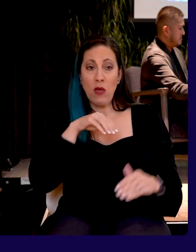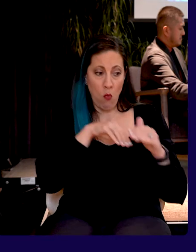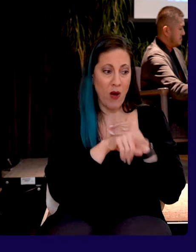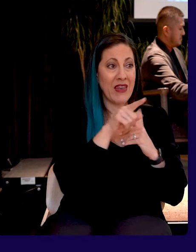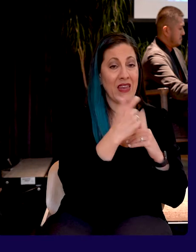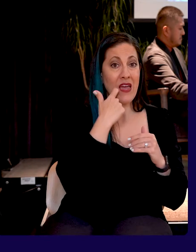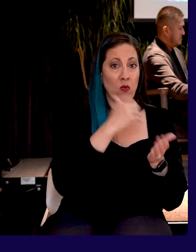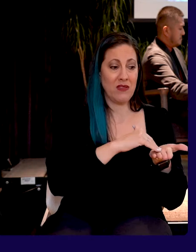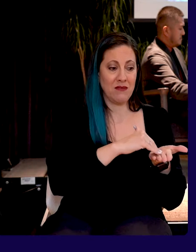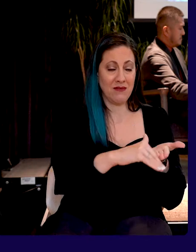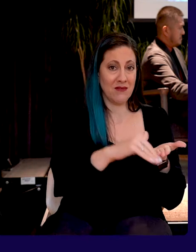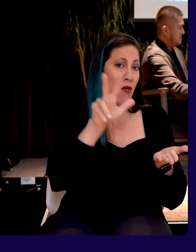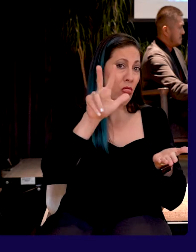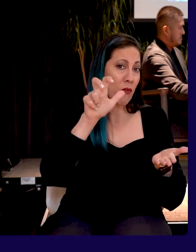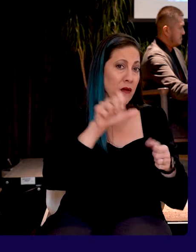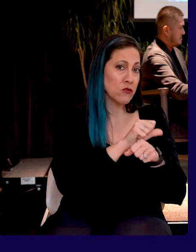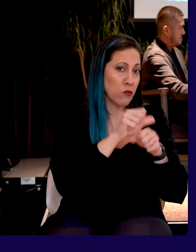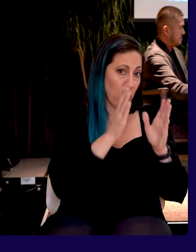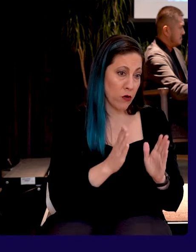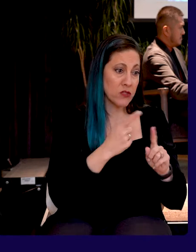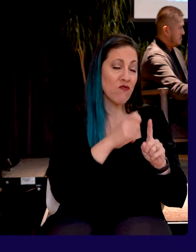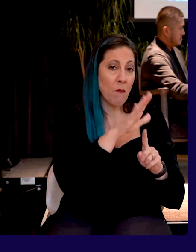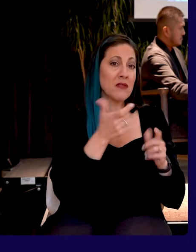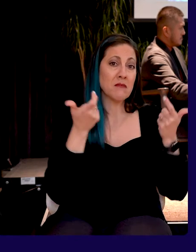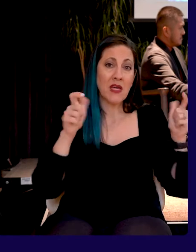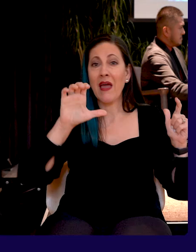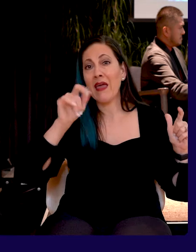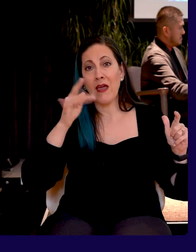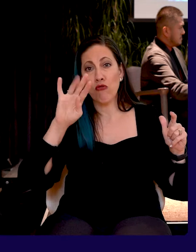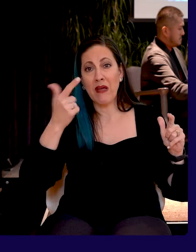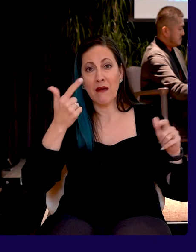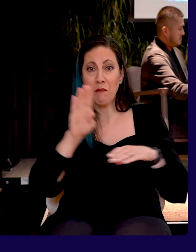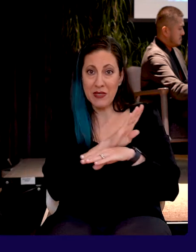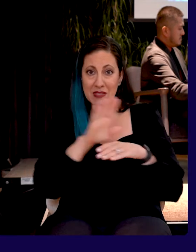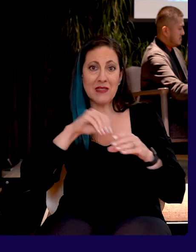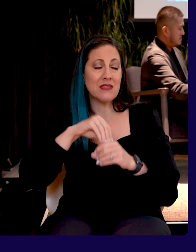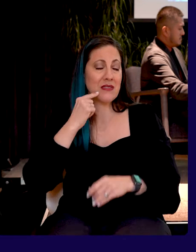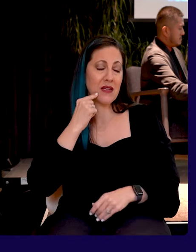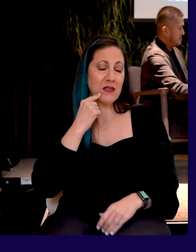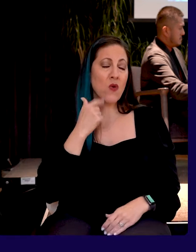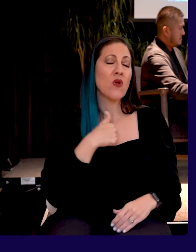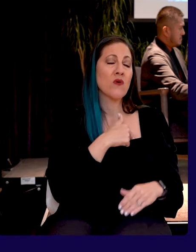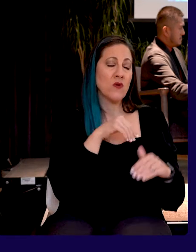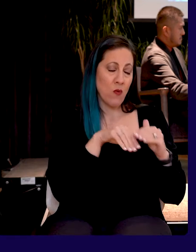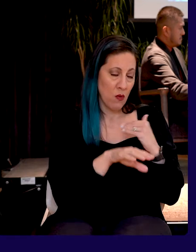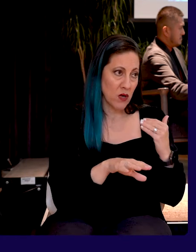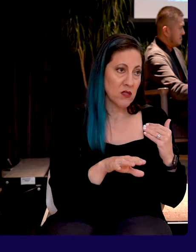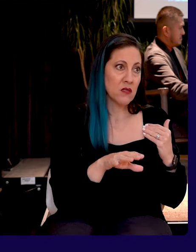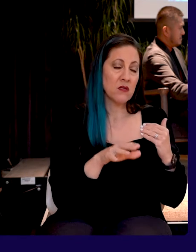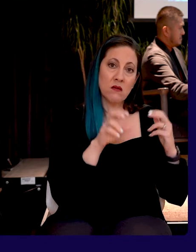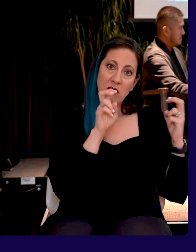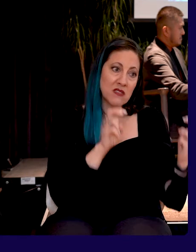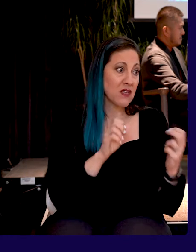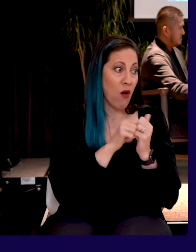about 300 employees from his large catering business and everything in San Antonio. And we